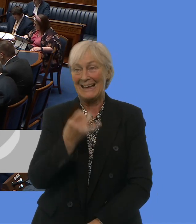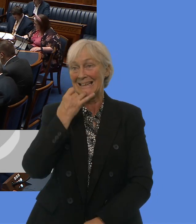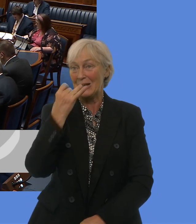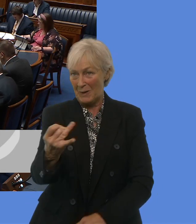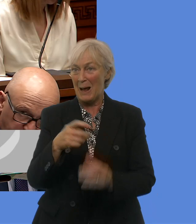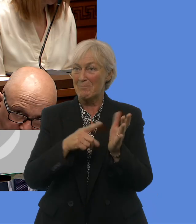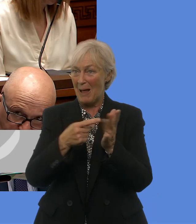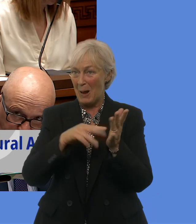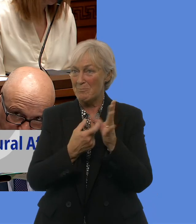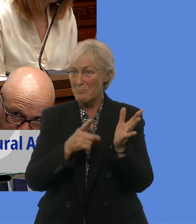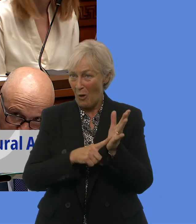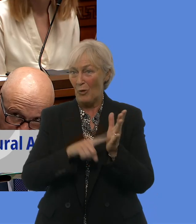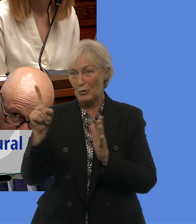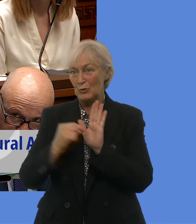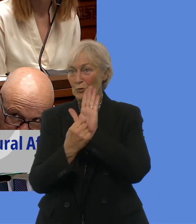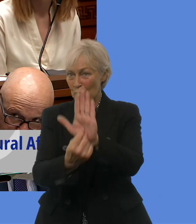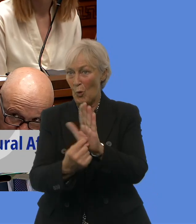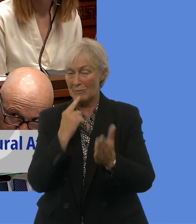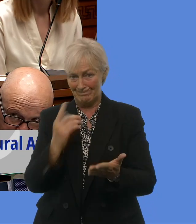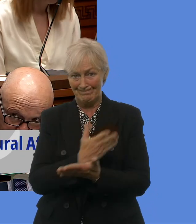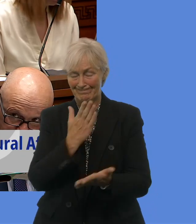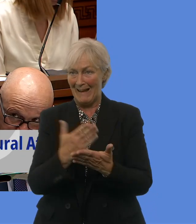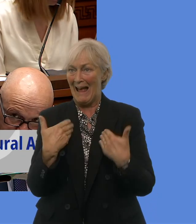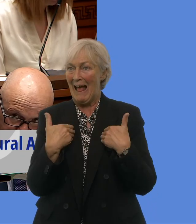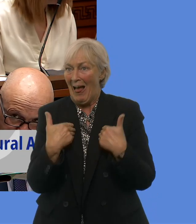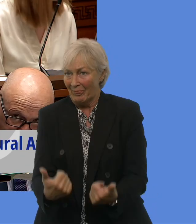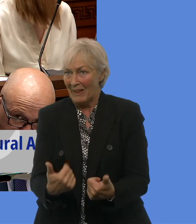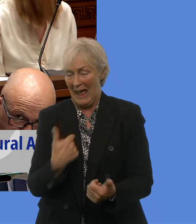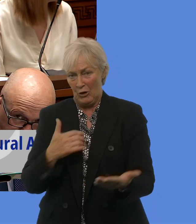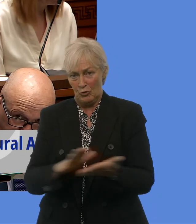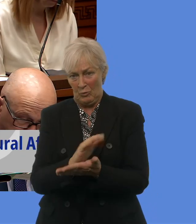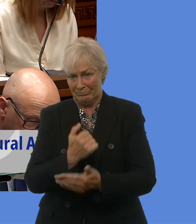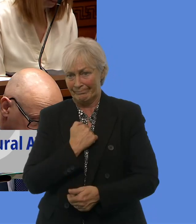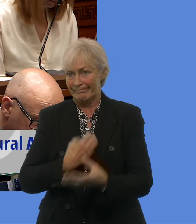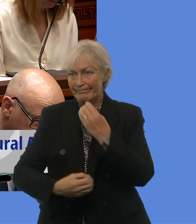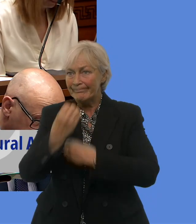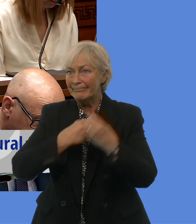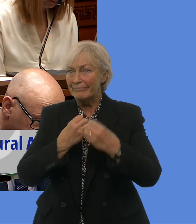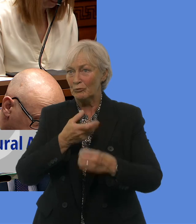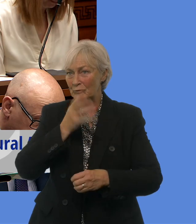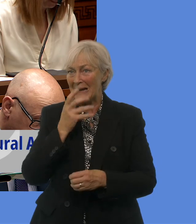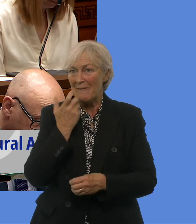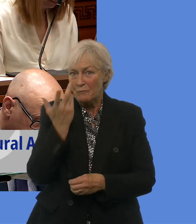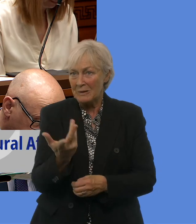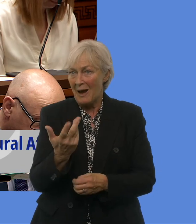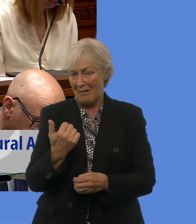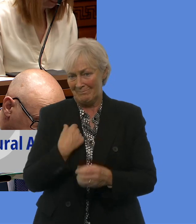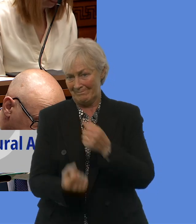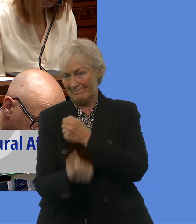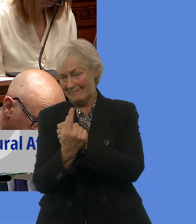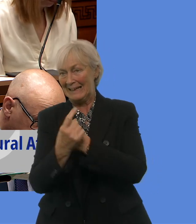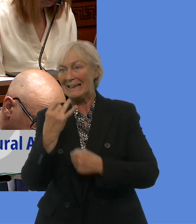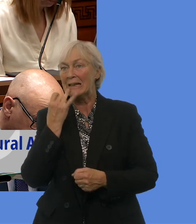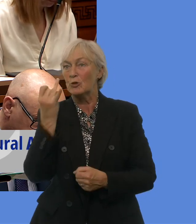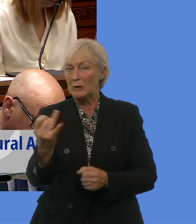Show. Dairy is not scary for me. It's healthy and nutritious. It's something I enjoy as part of my daily diet. And next week is a great opportunity in the Balmoral Show